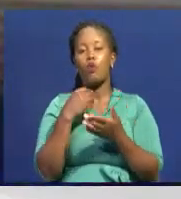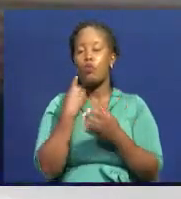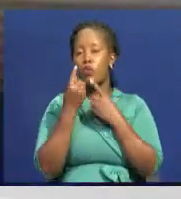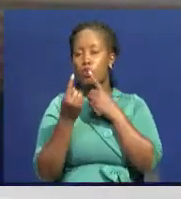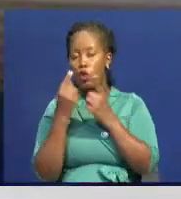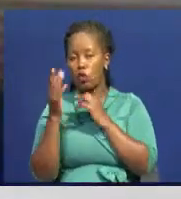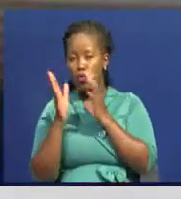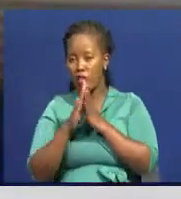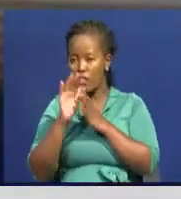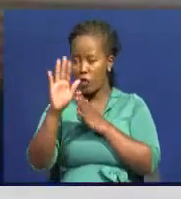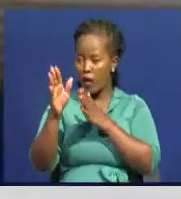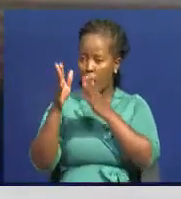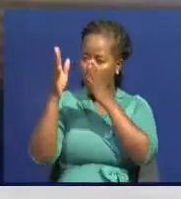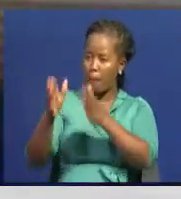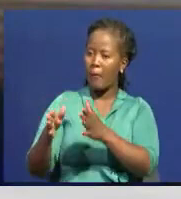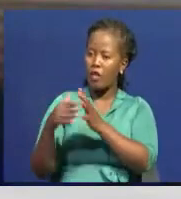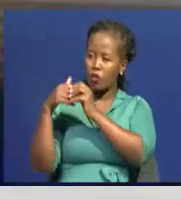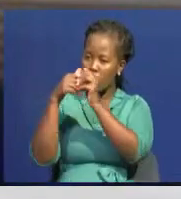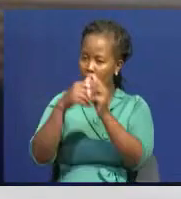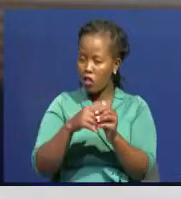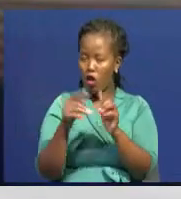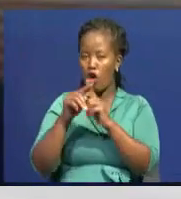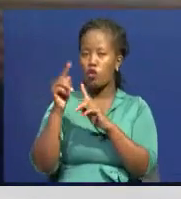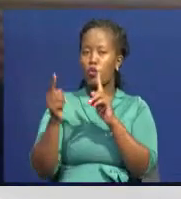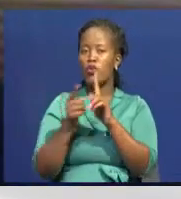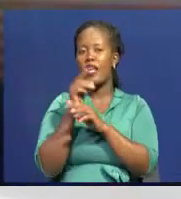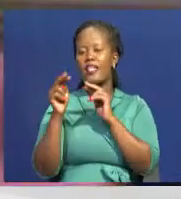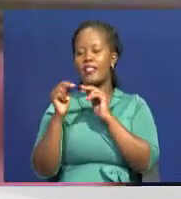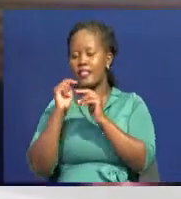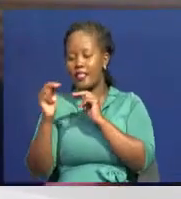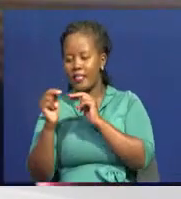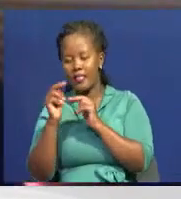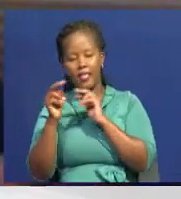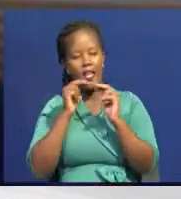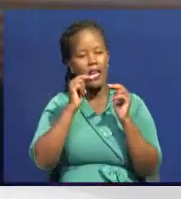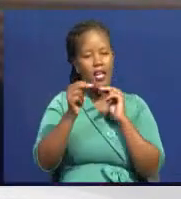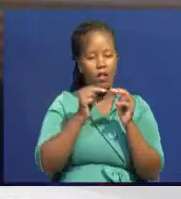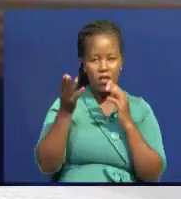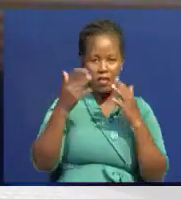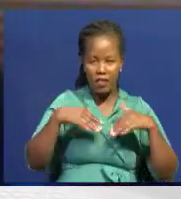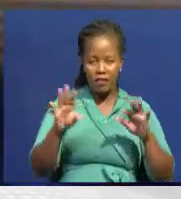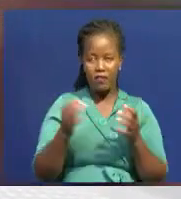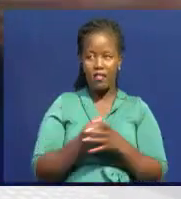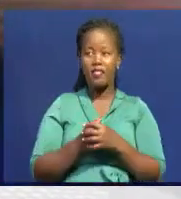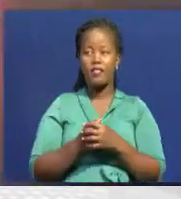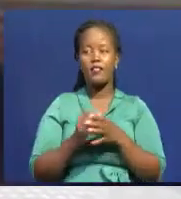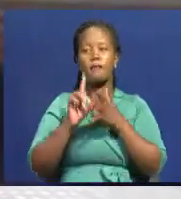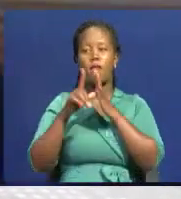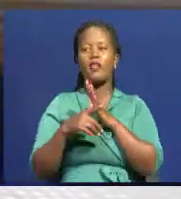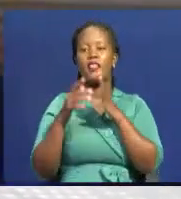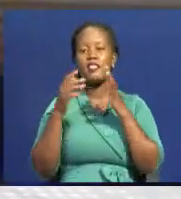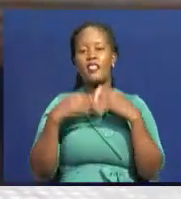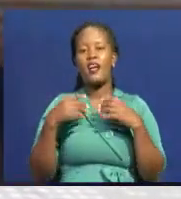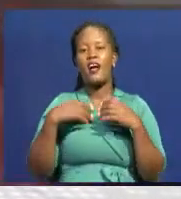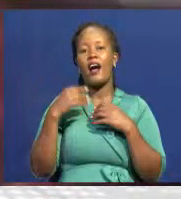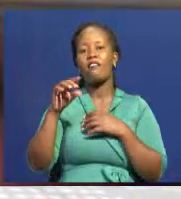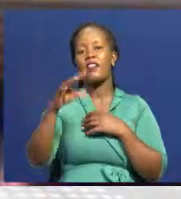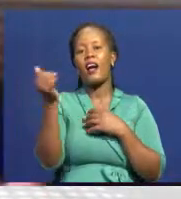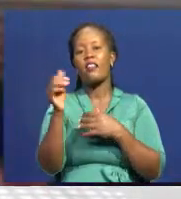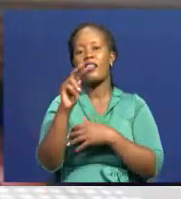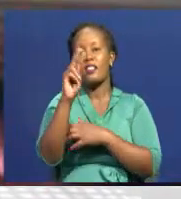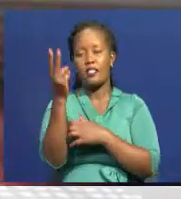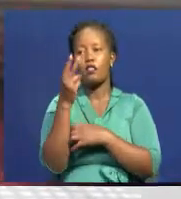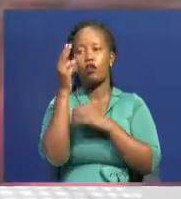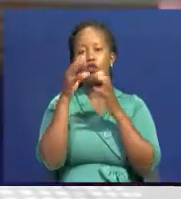They start negotiating on our behalf. Once the negotiation has been done, then there's a second tier called an